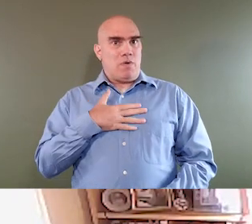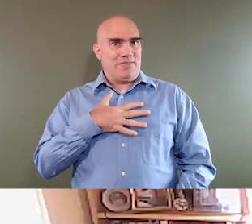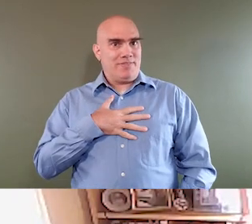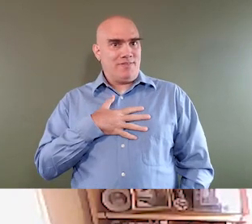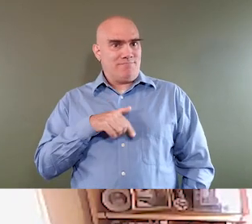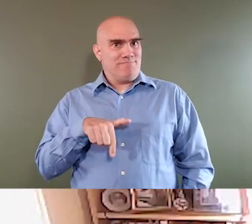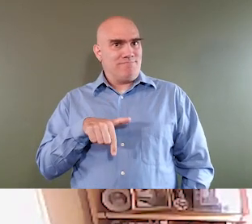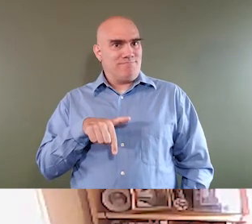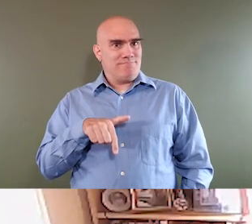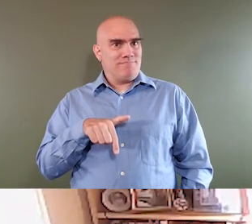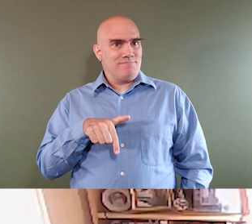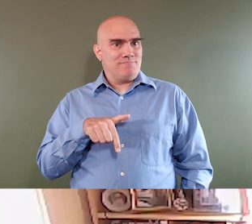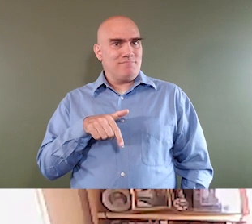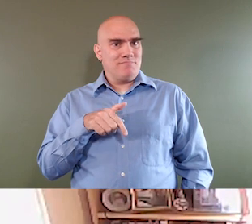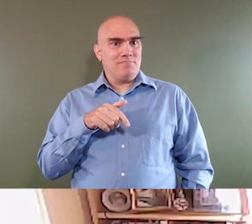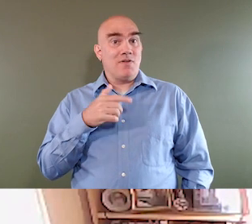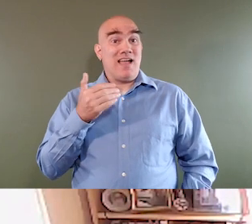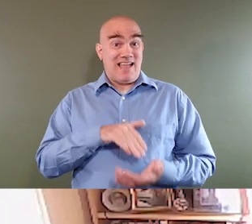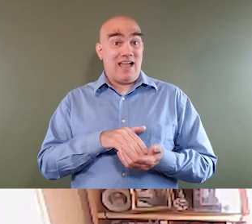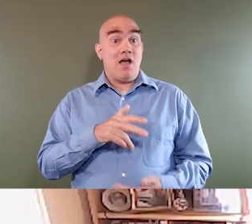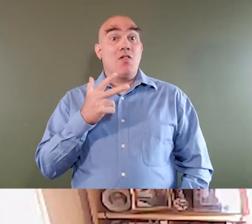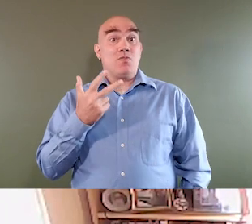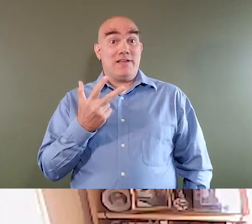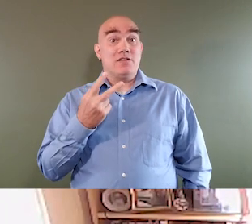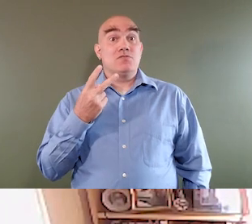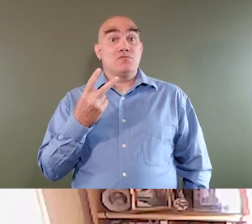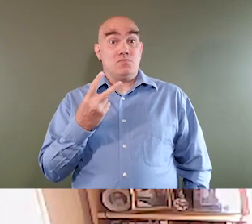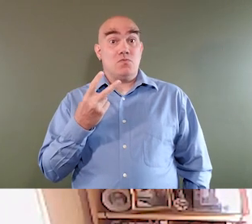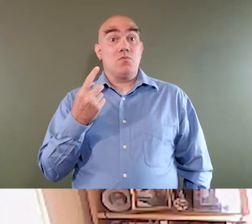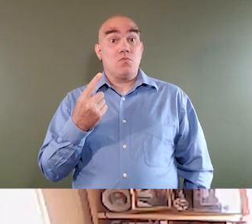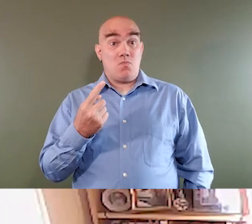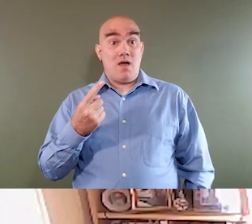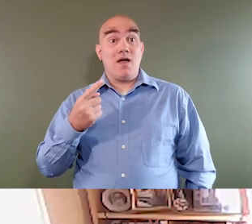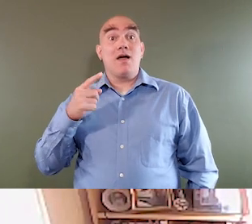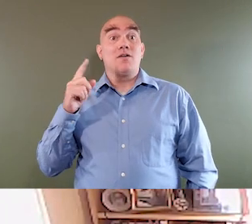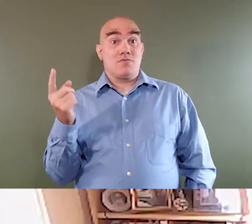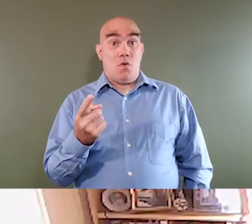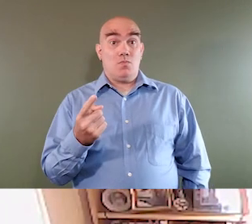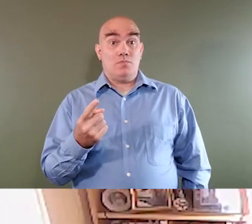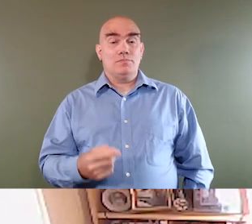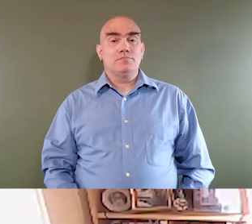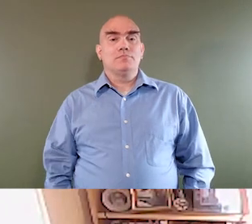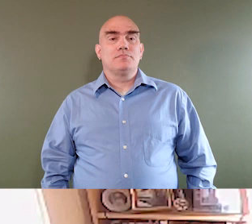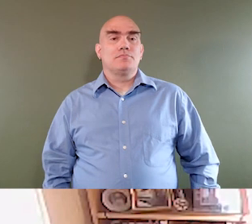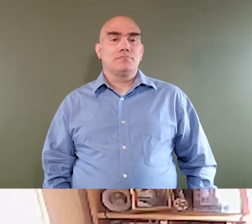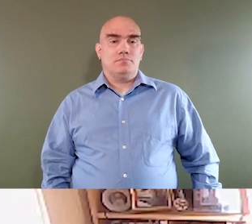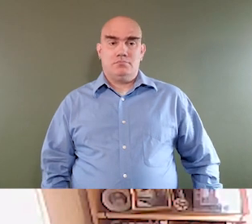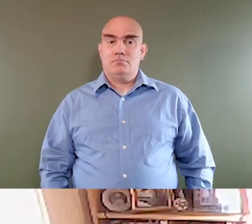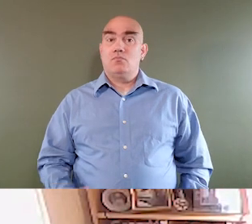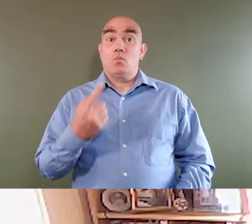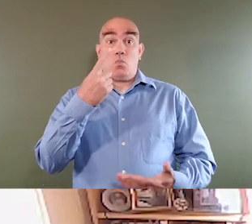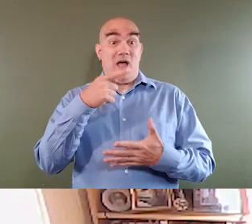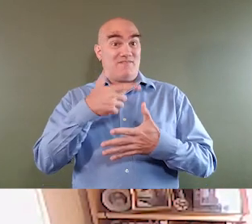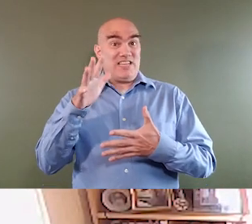here. We go again in 3, 2, 1, and go. 1 set down,